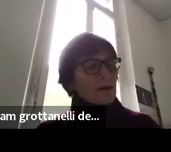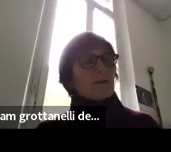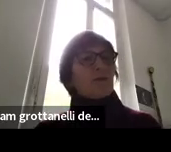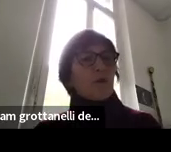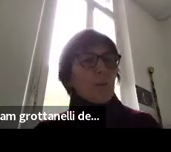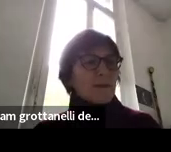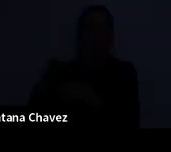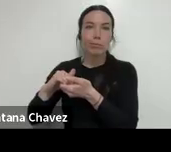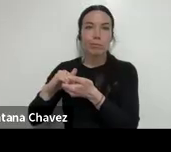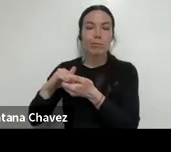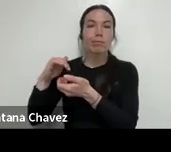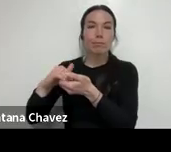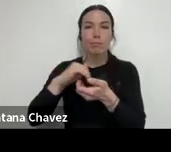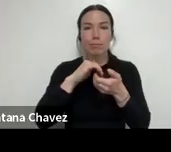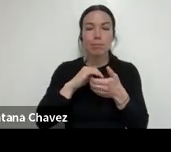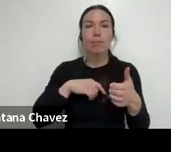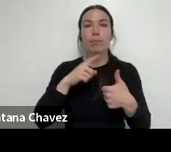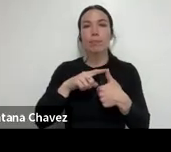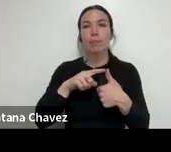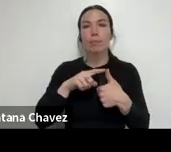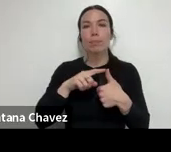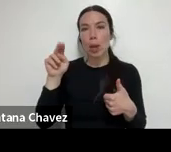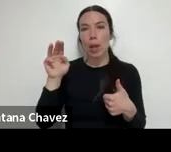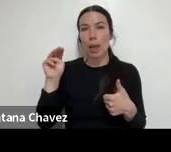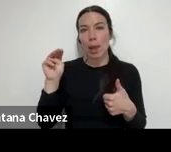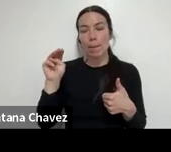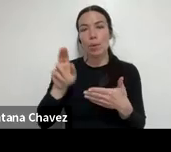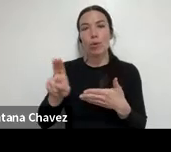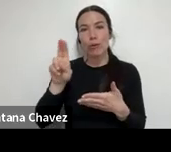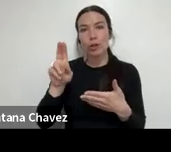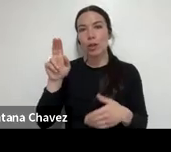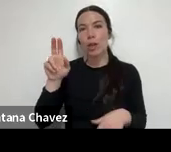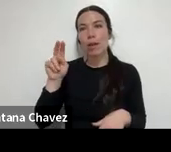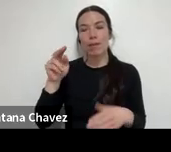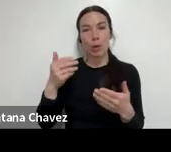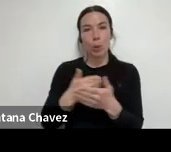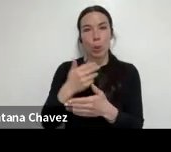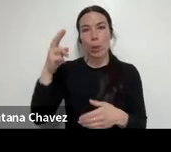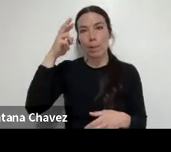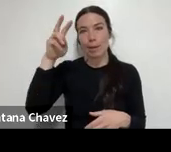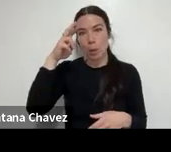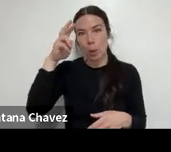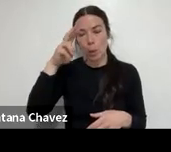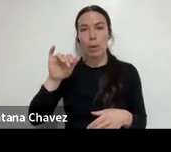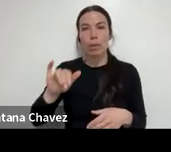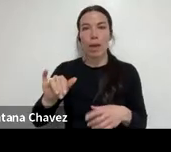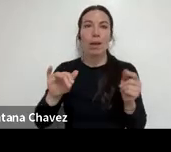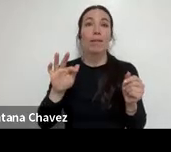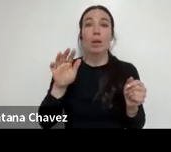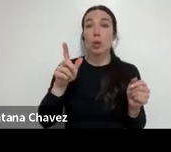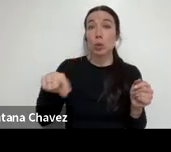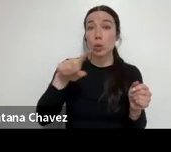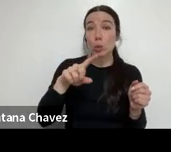were University of New Mexico. If some of you are doing any kind of research